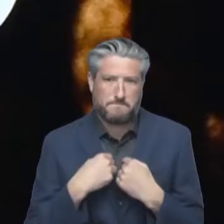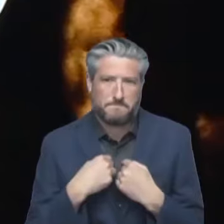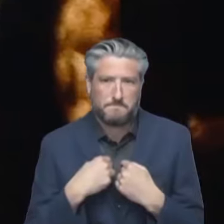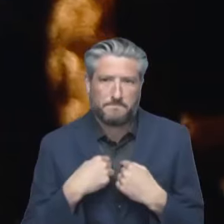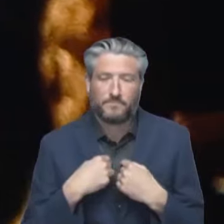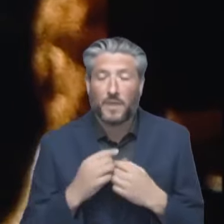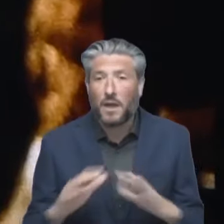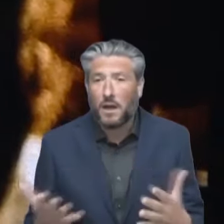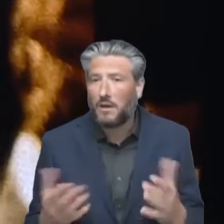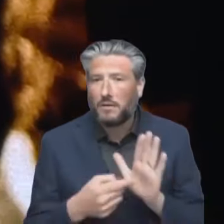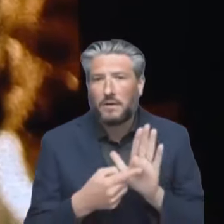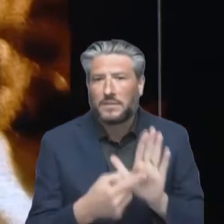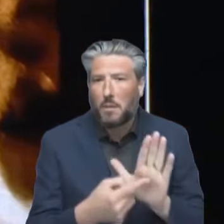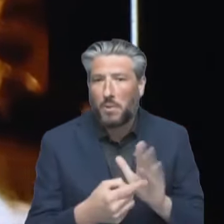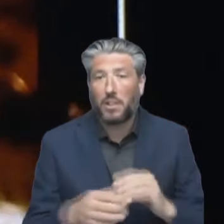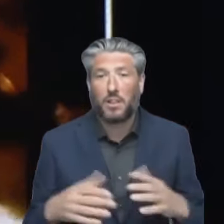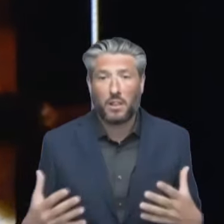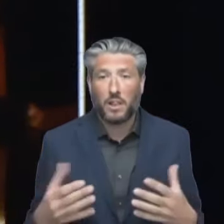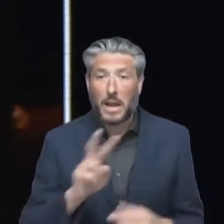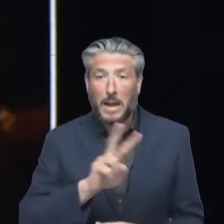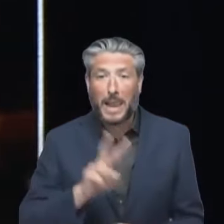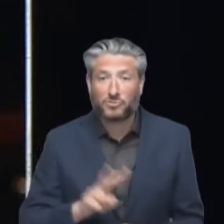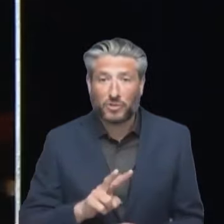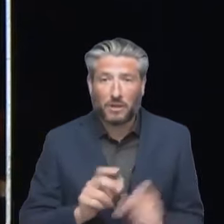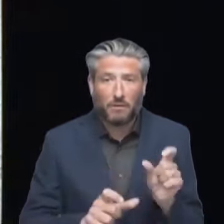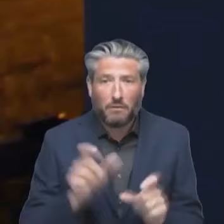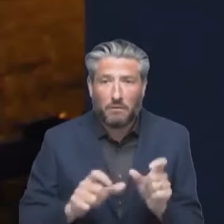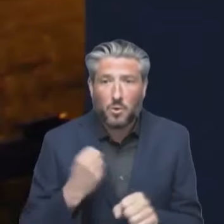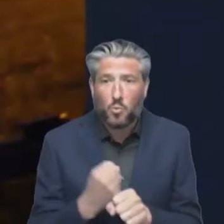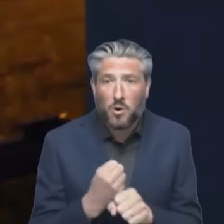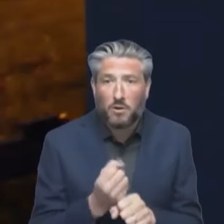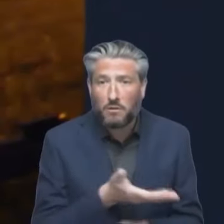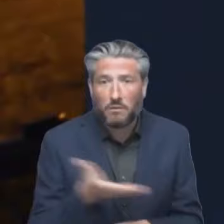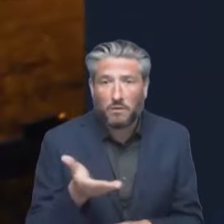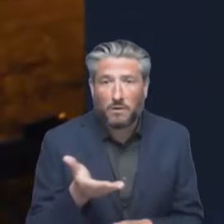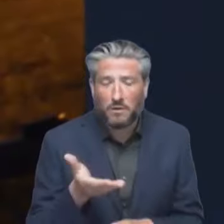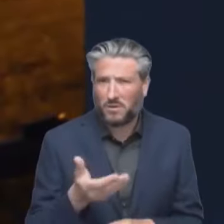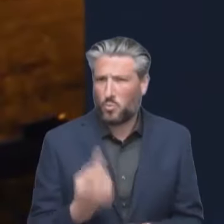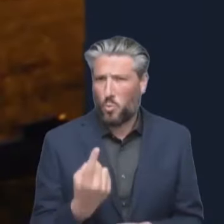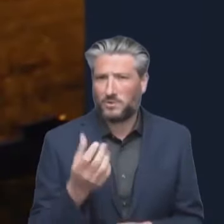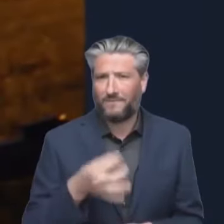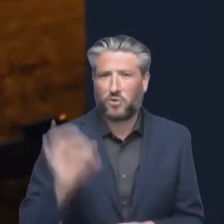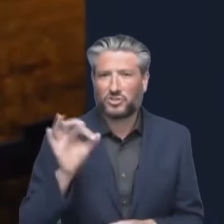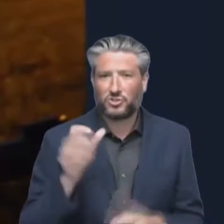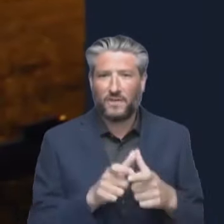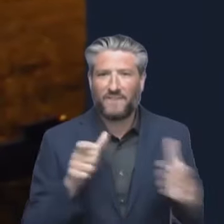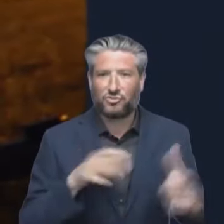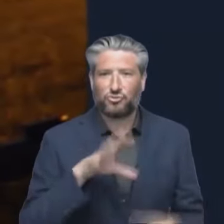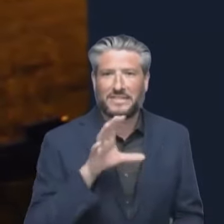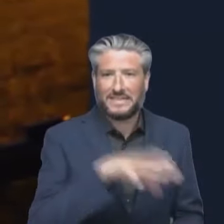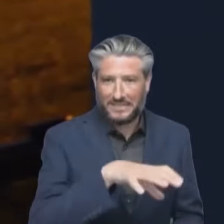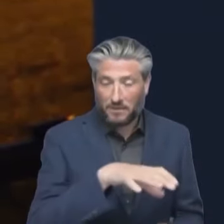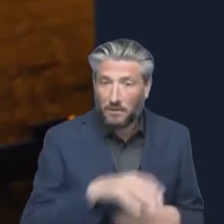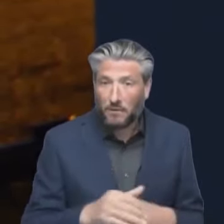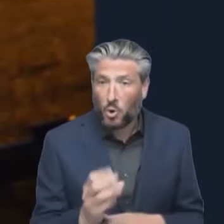the employees of the electric pole in our Cléon site will be trained on power